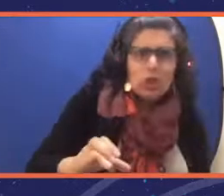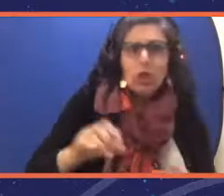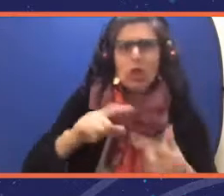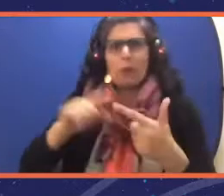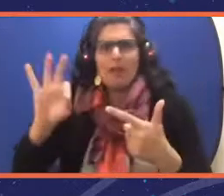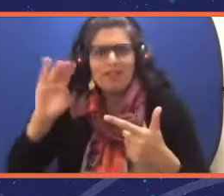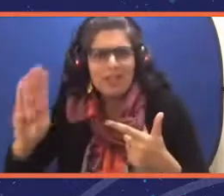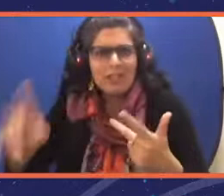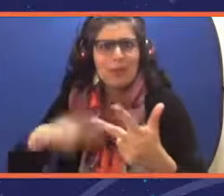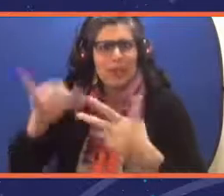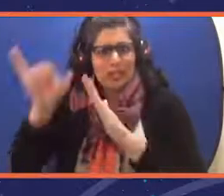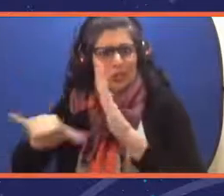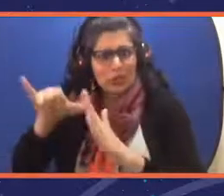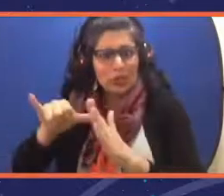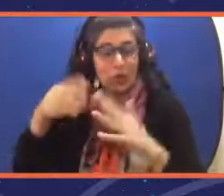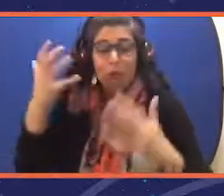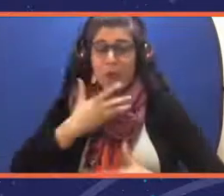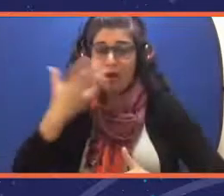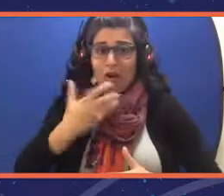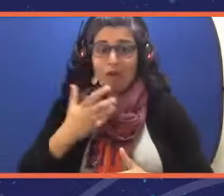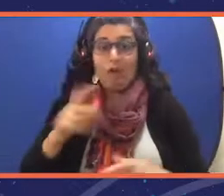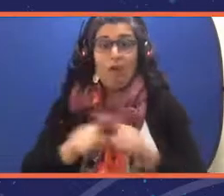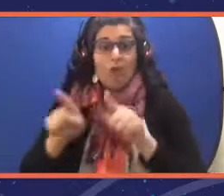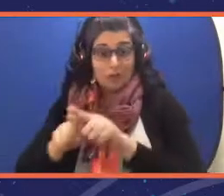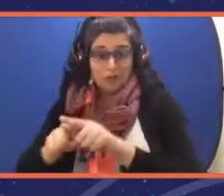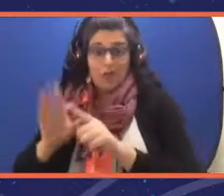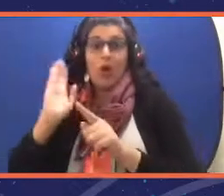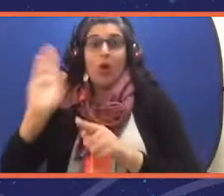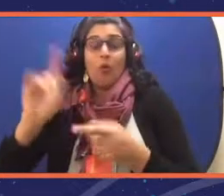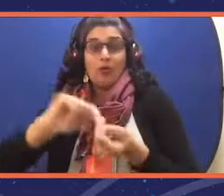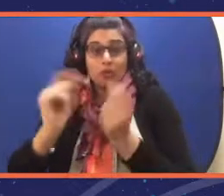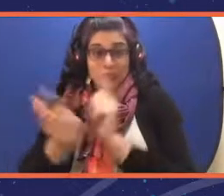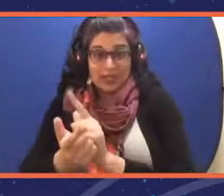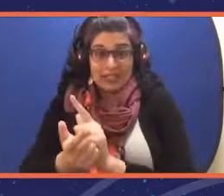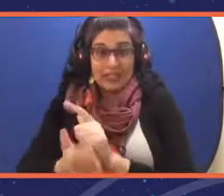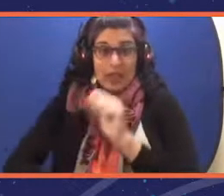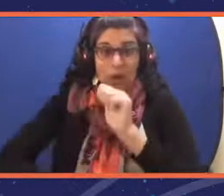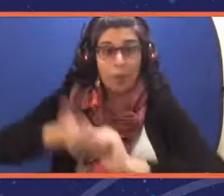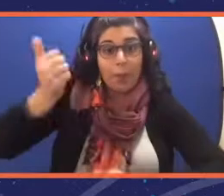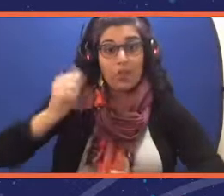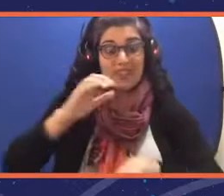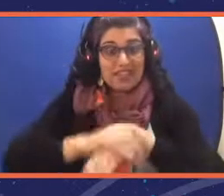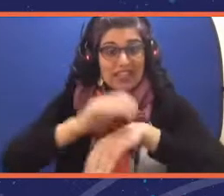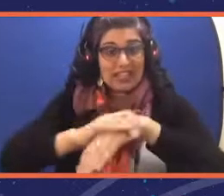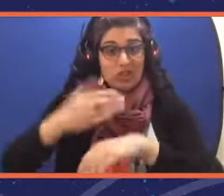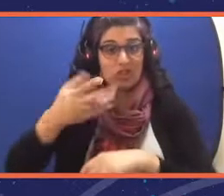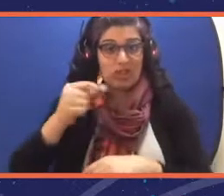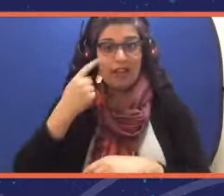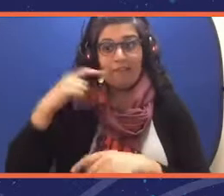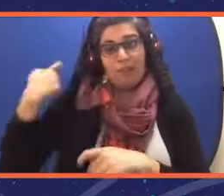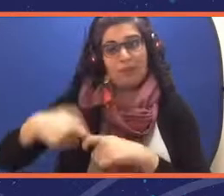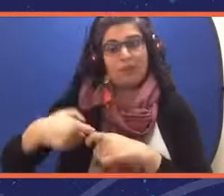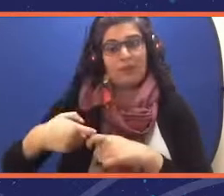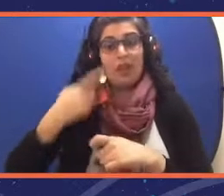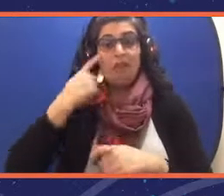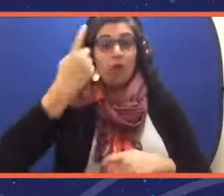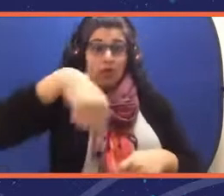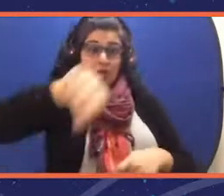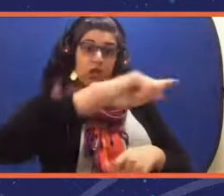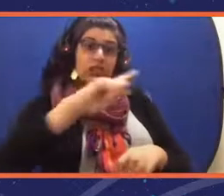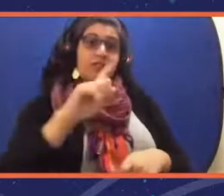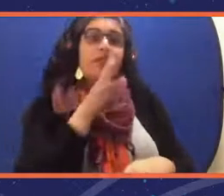Zoom here, they will also be translating most of the English chats to Spanish. We invite those of you who speak Spanish